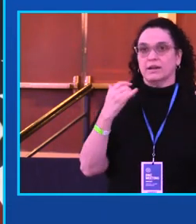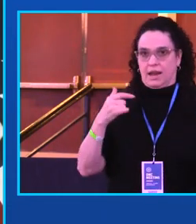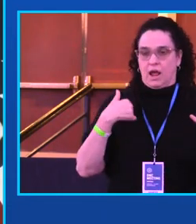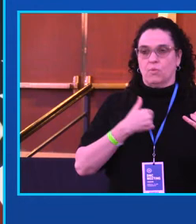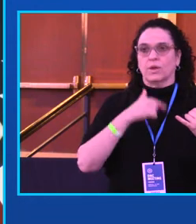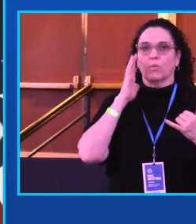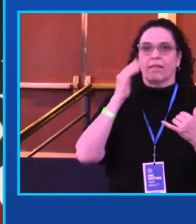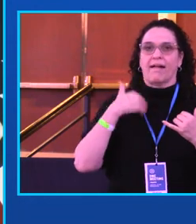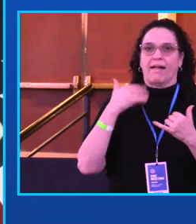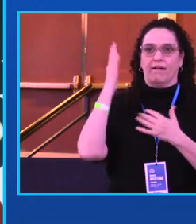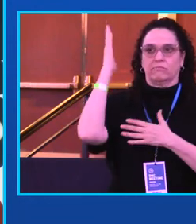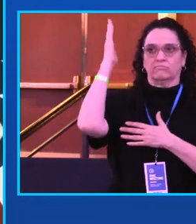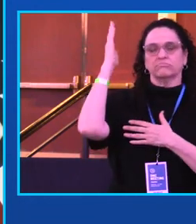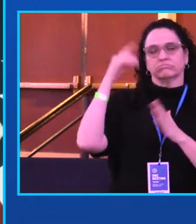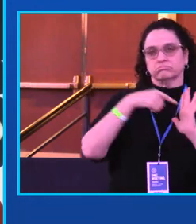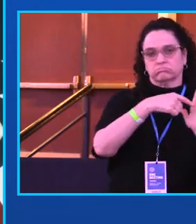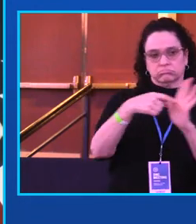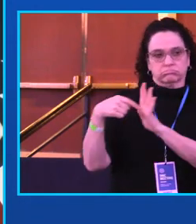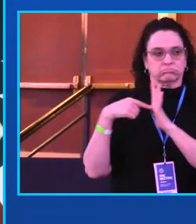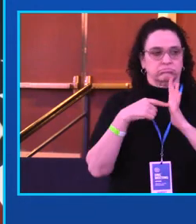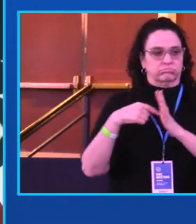presentation of colors.